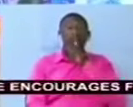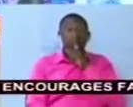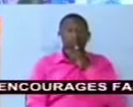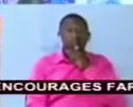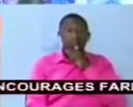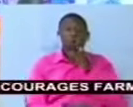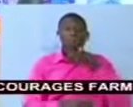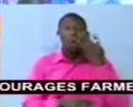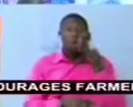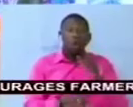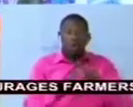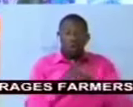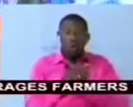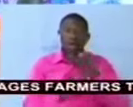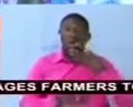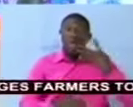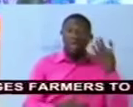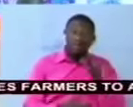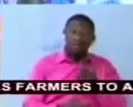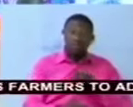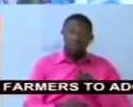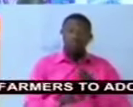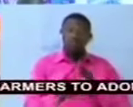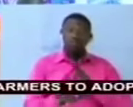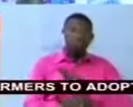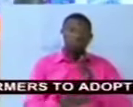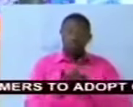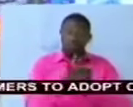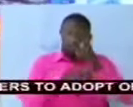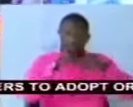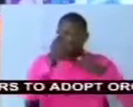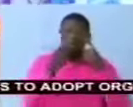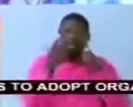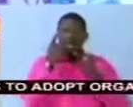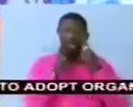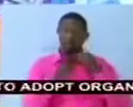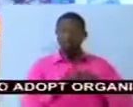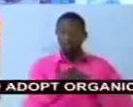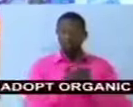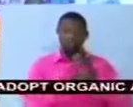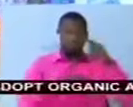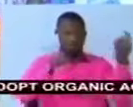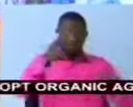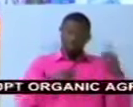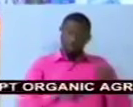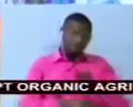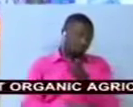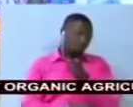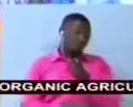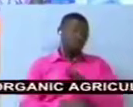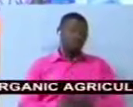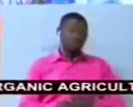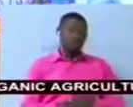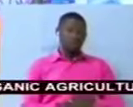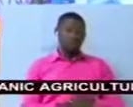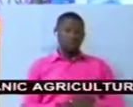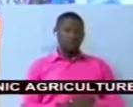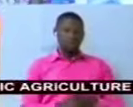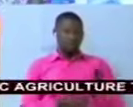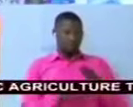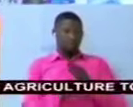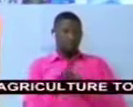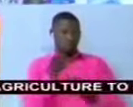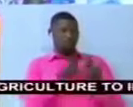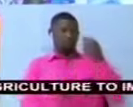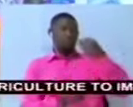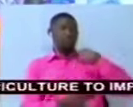that they should stop the crying or he continue beating. Wa bala ñu ñew ci suma affaire man. Before they come to my problems.